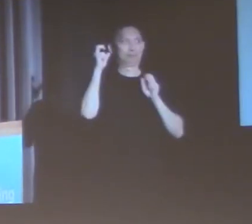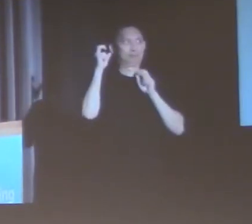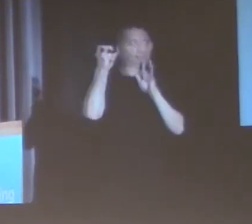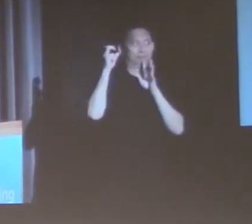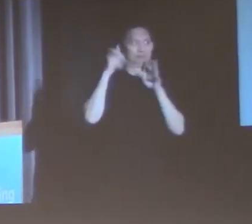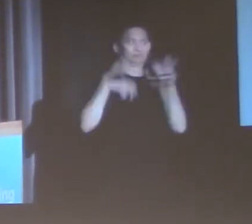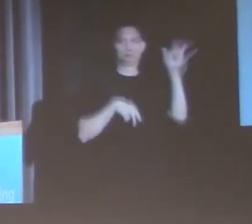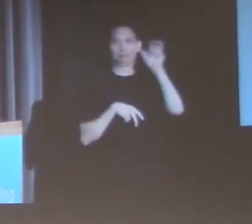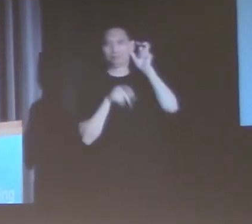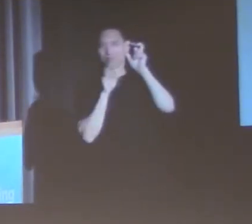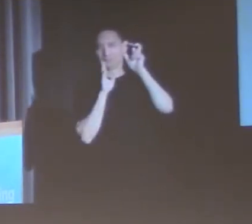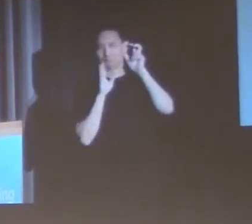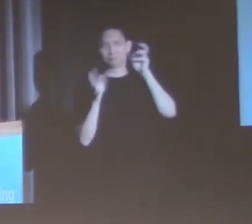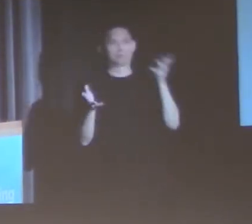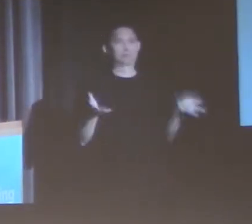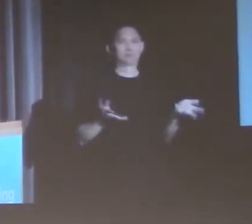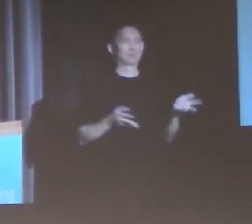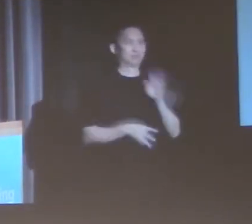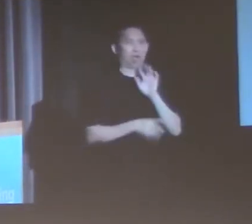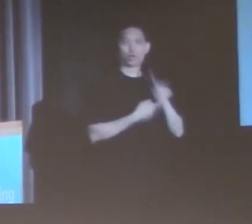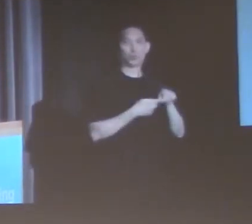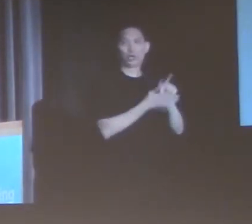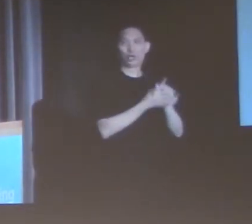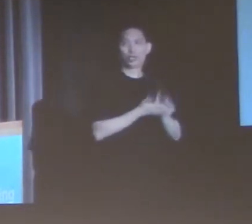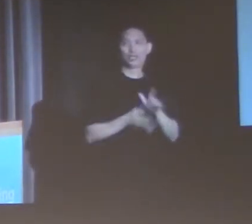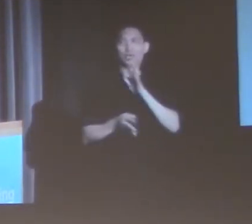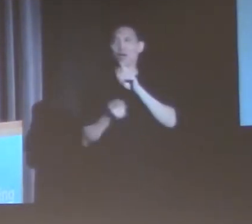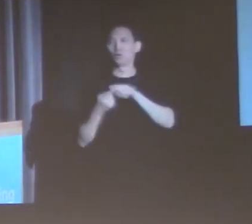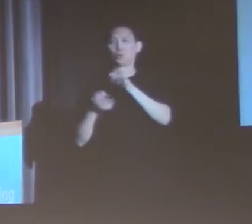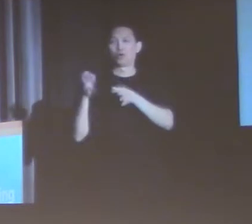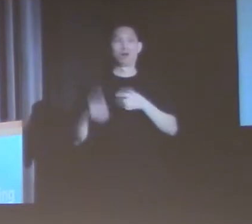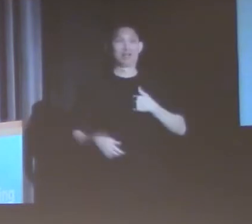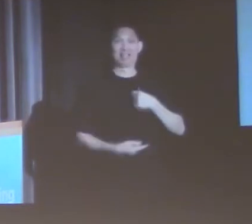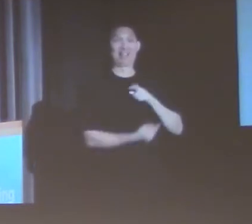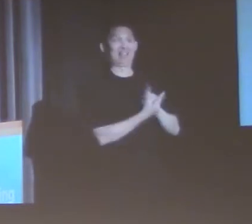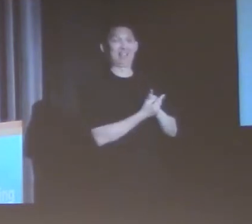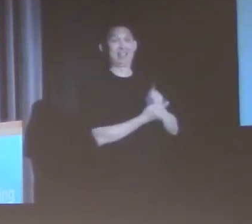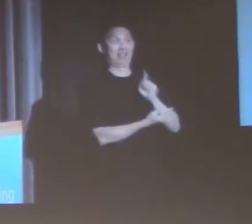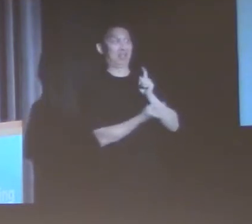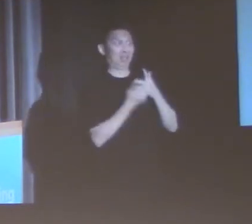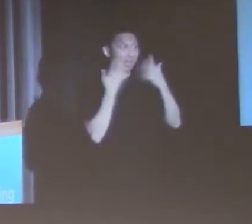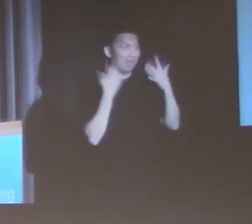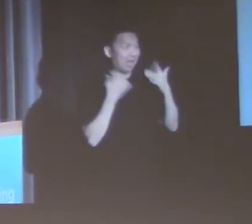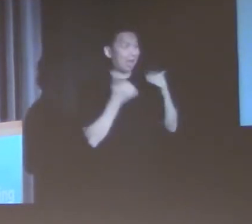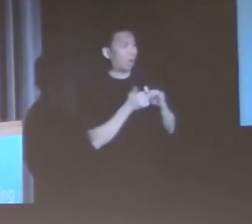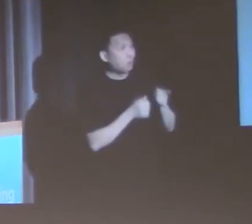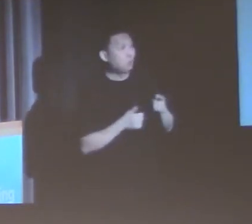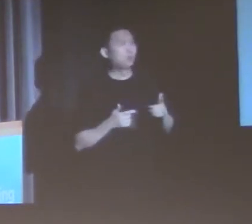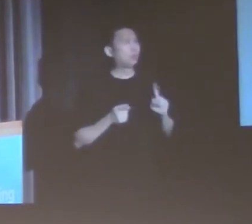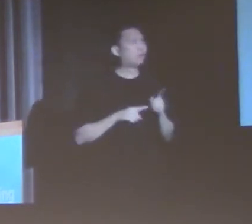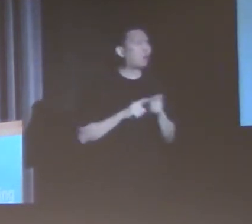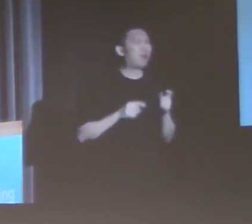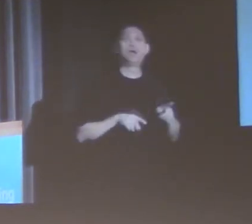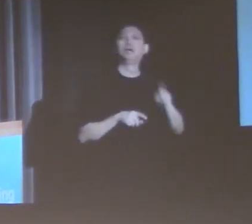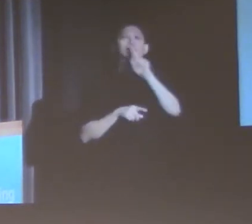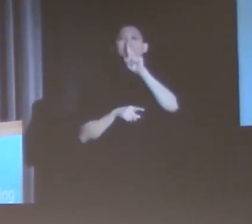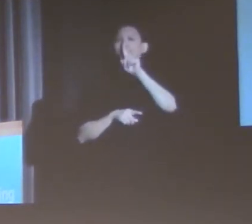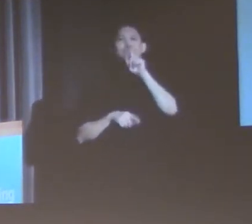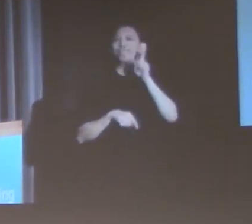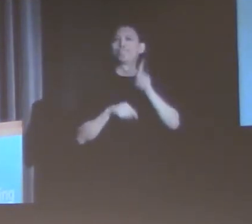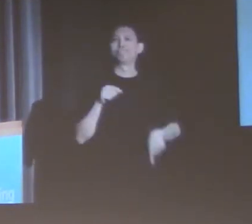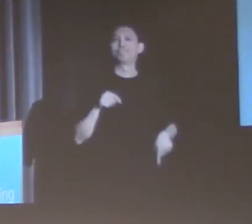attorneys. But I couldn't even say, how are you feeling today? Like, where are you from? And I had all these questions